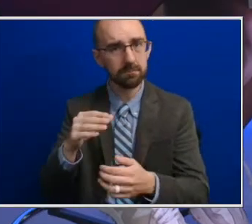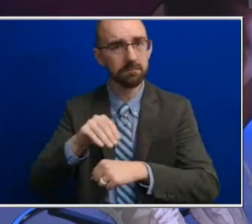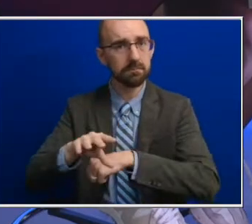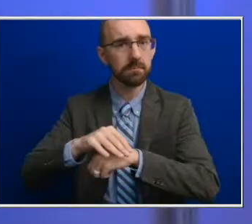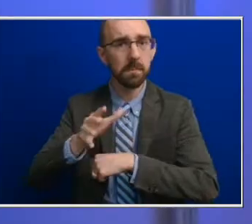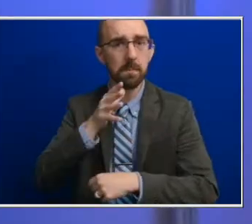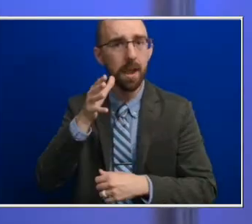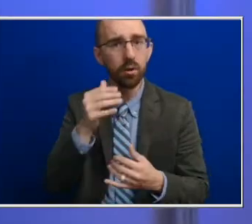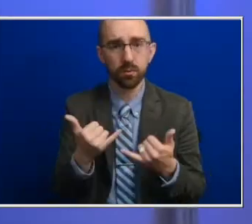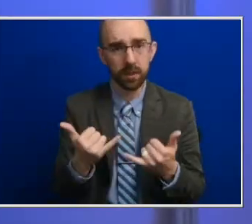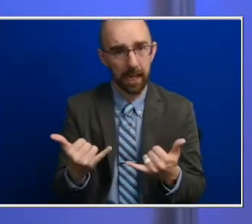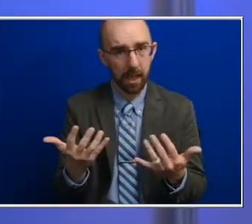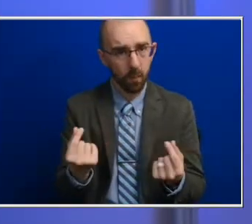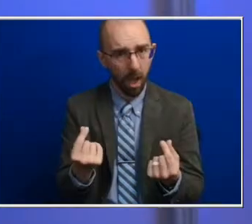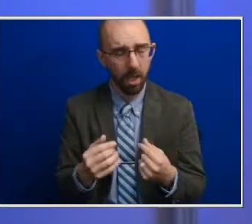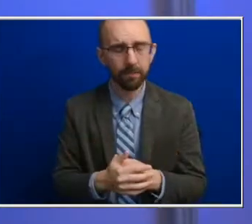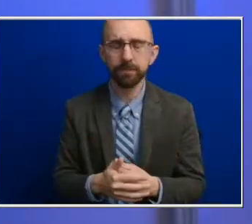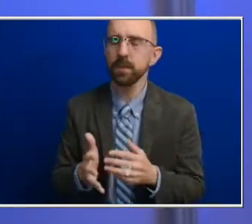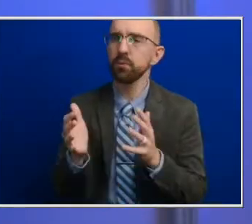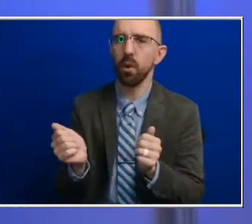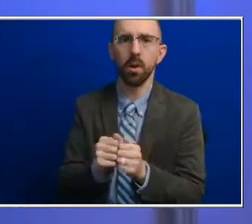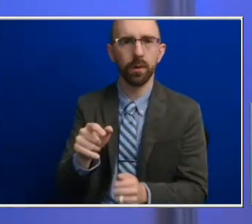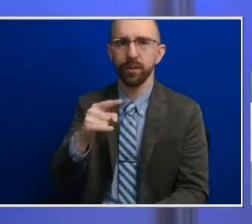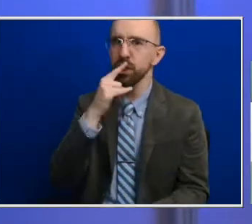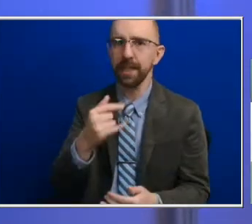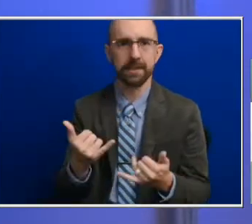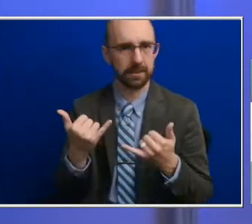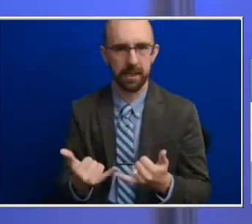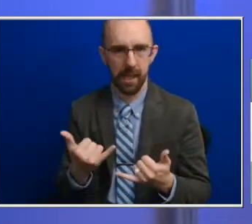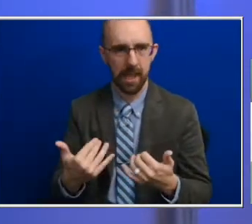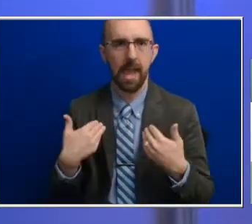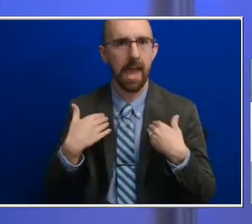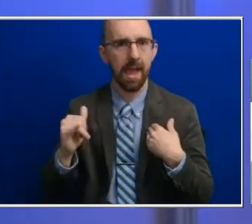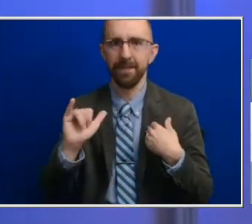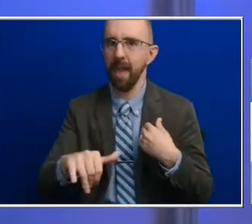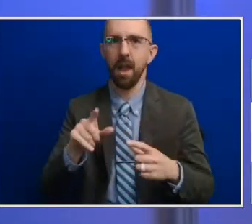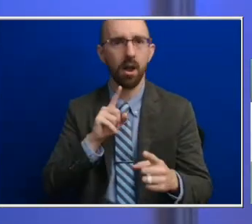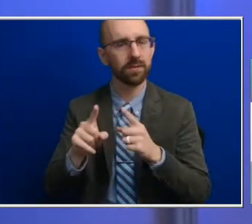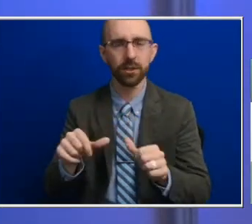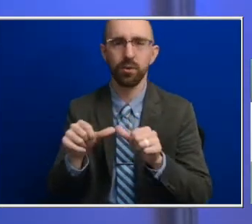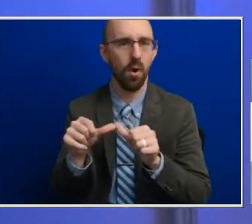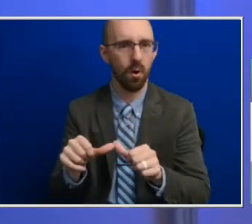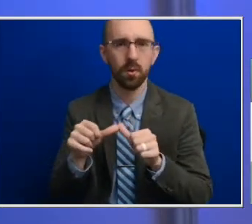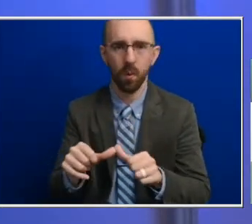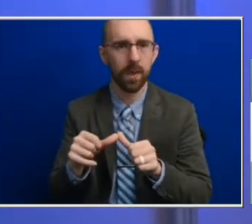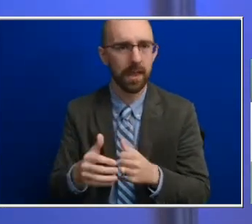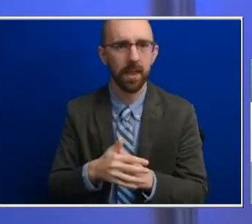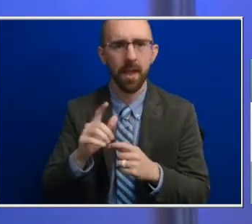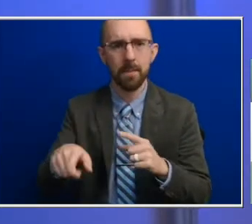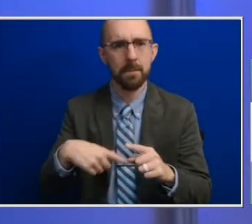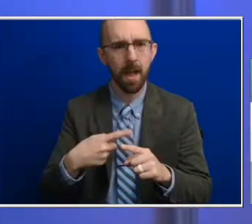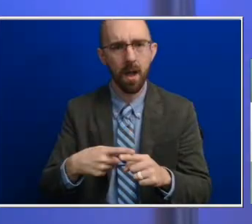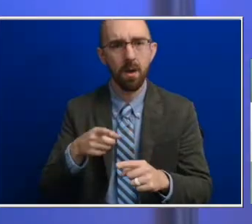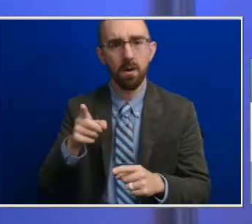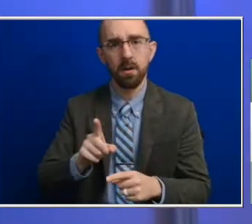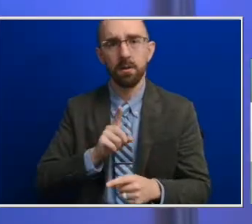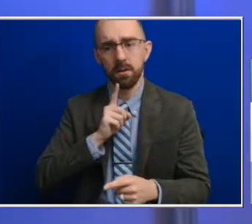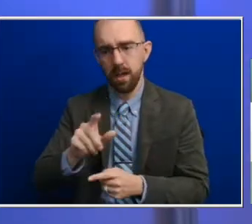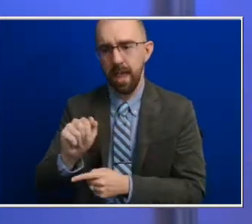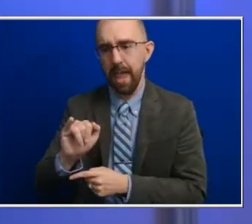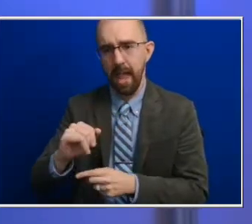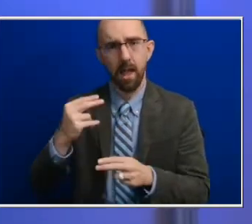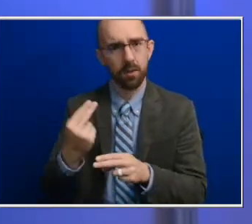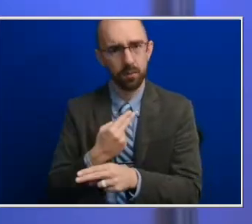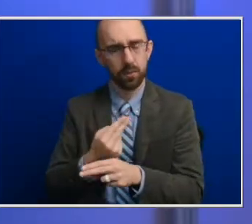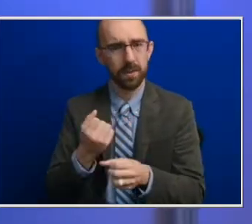a conversation with your kids today and have it ongoing. Have a conversation about what's their actual AI use. I think a lot of parents have